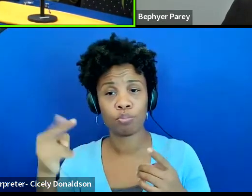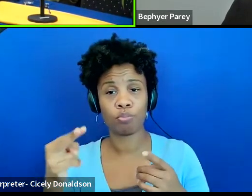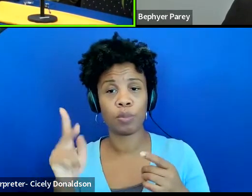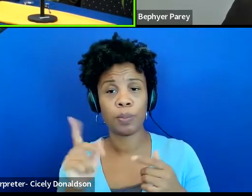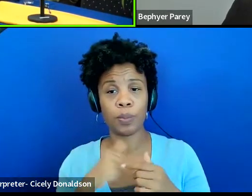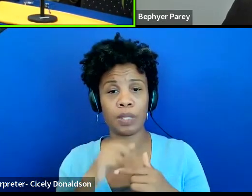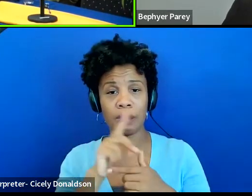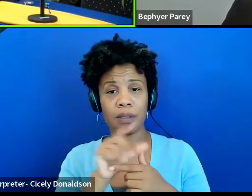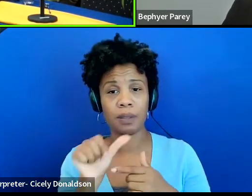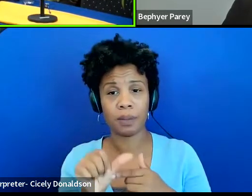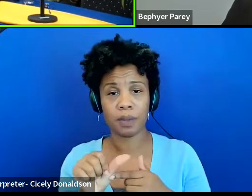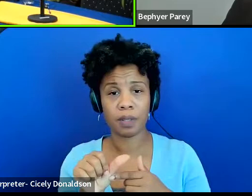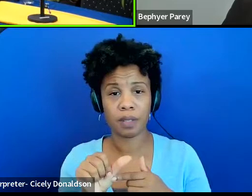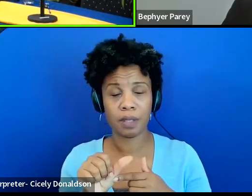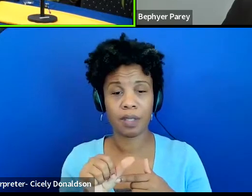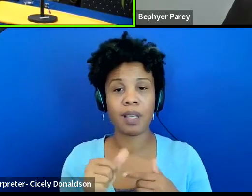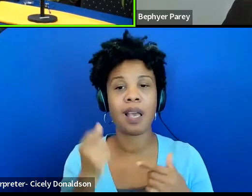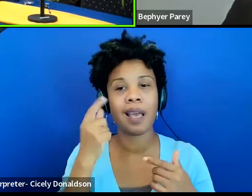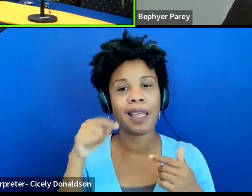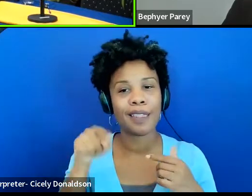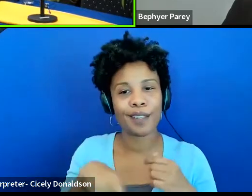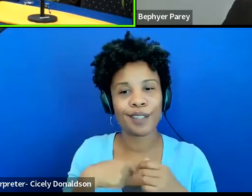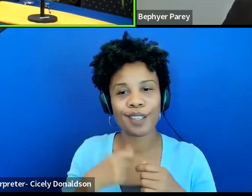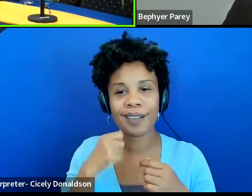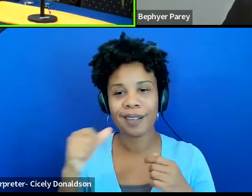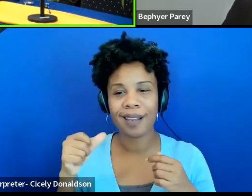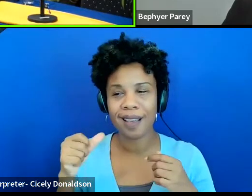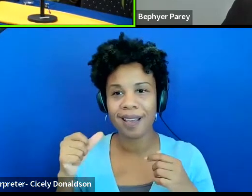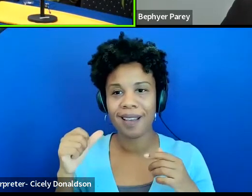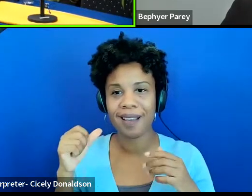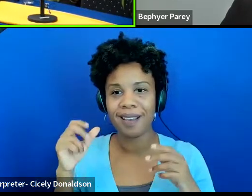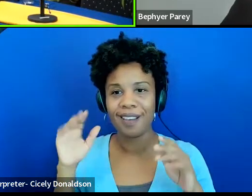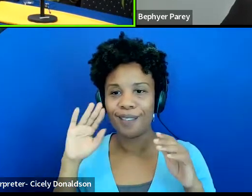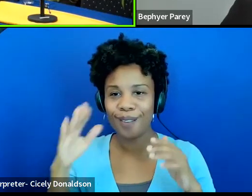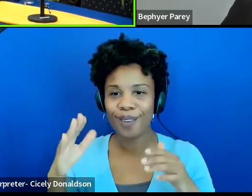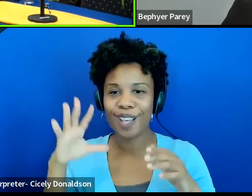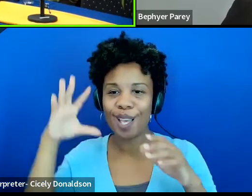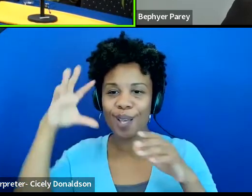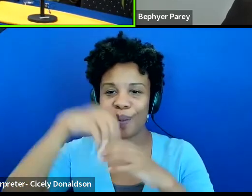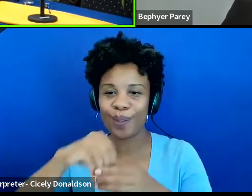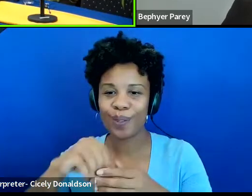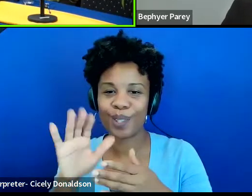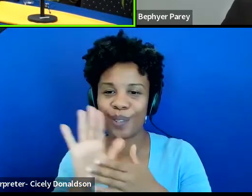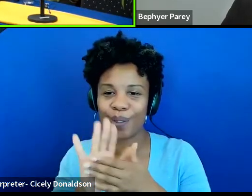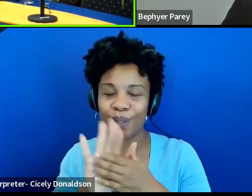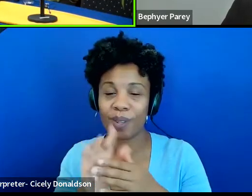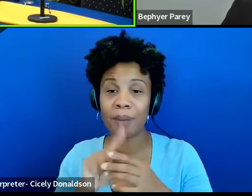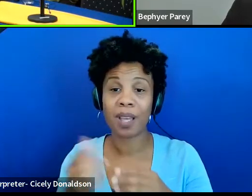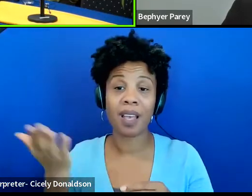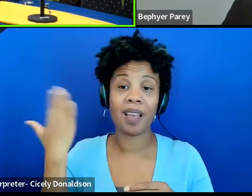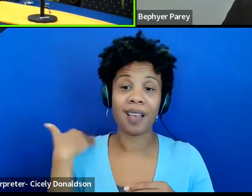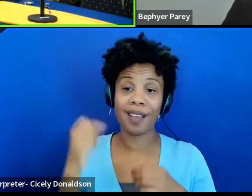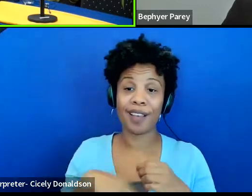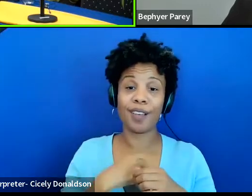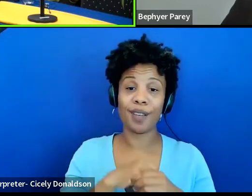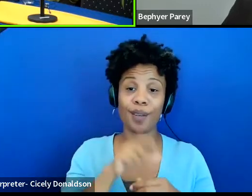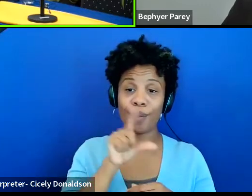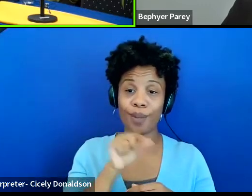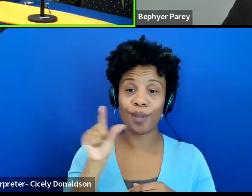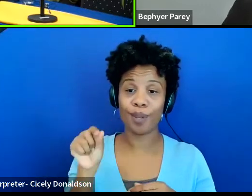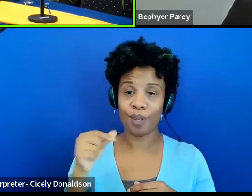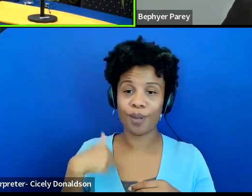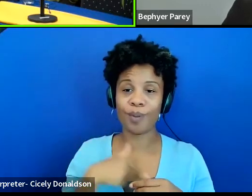education. That's not our focus this year, but we focus on it in 2020. And definitely, you